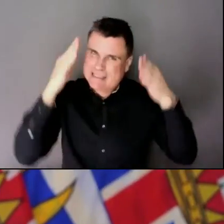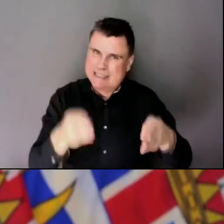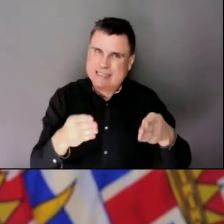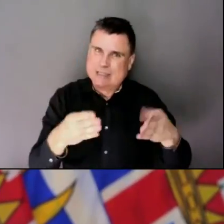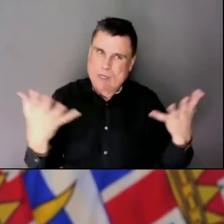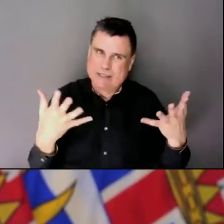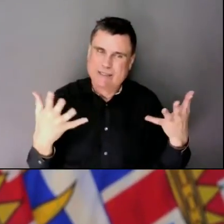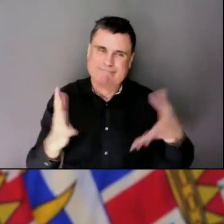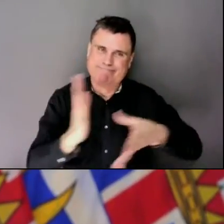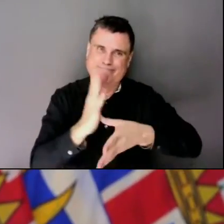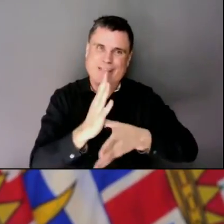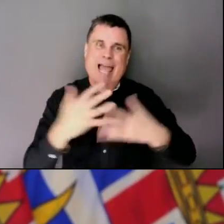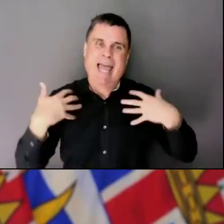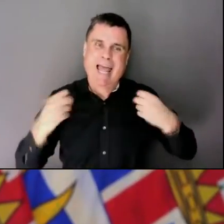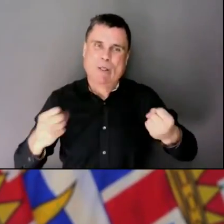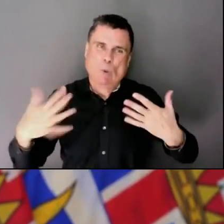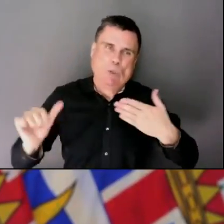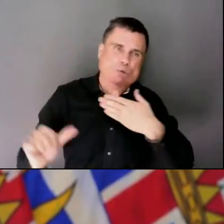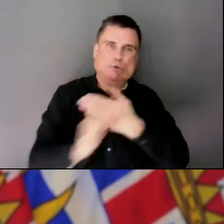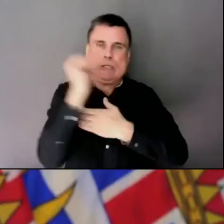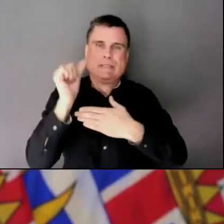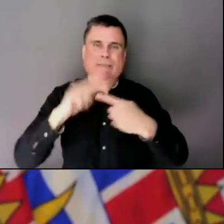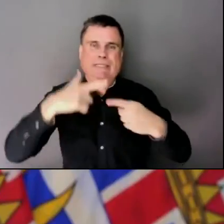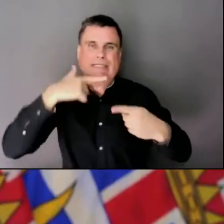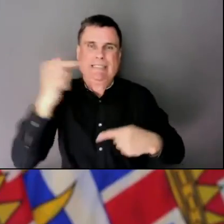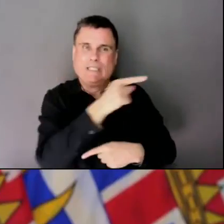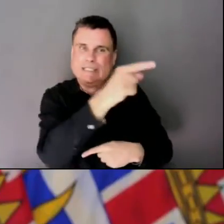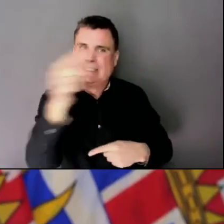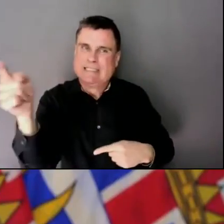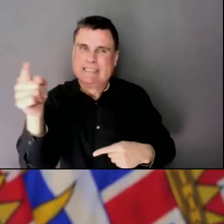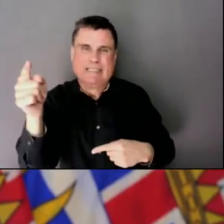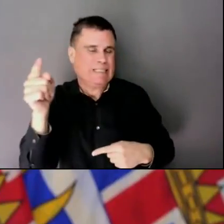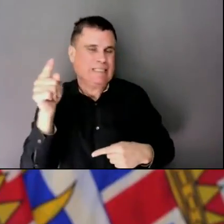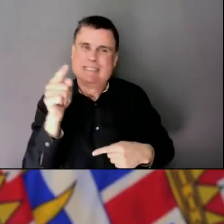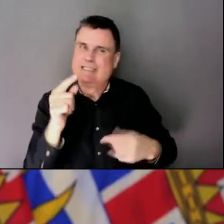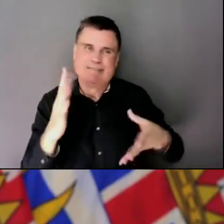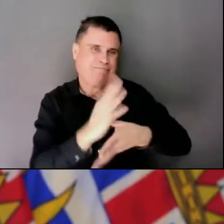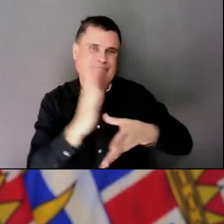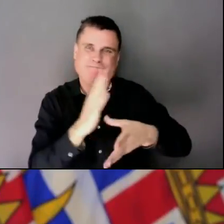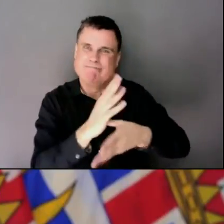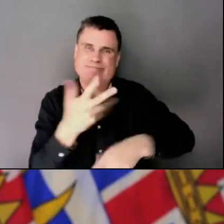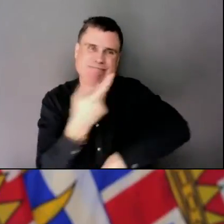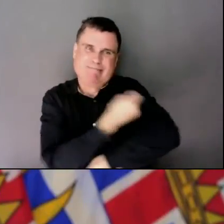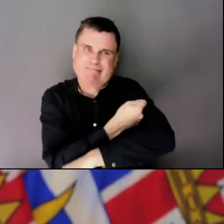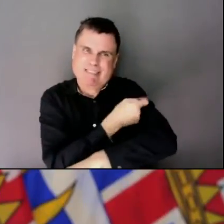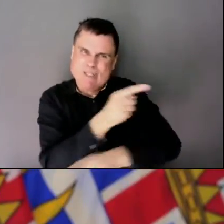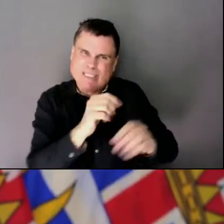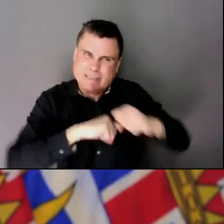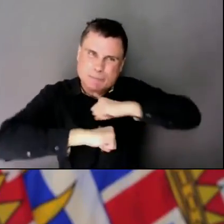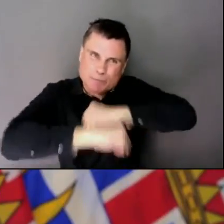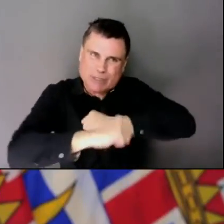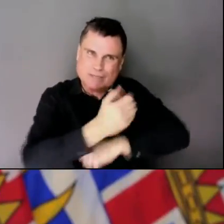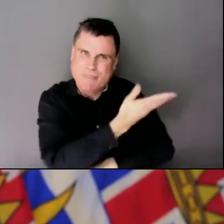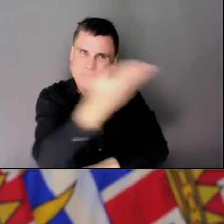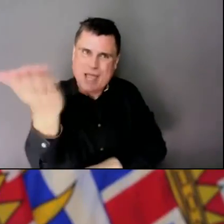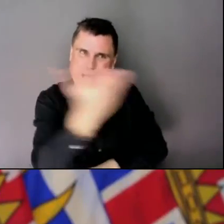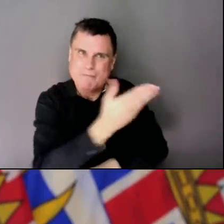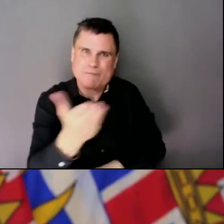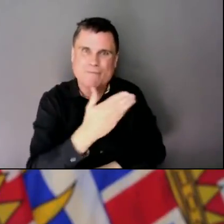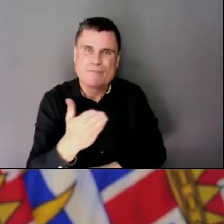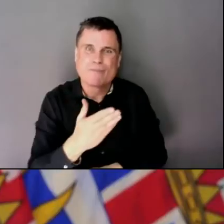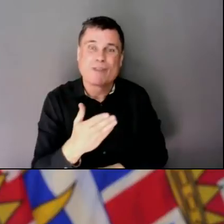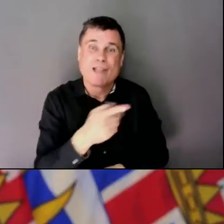and acute and assisted living are protected. And then we can move on. If we start to bring our numbers down by